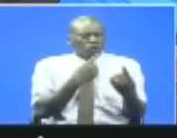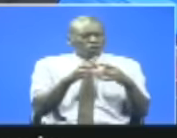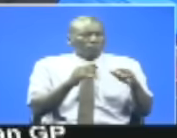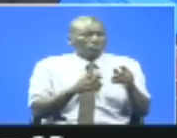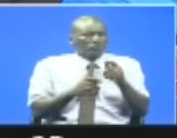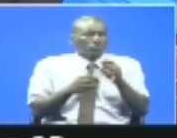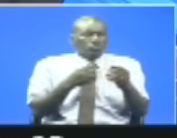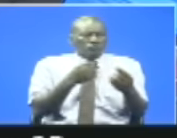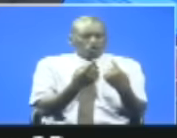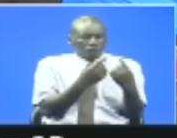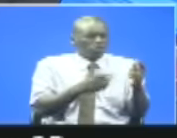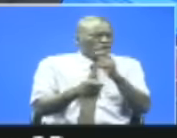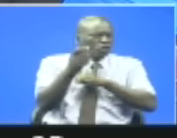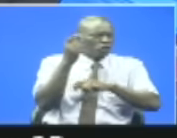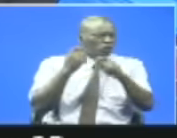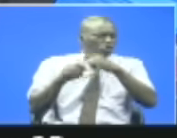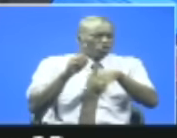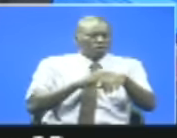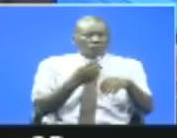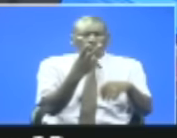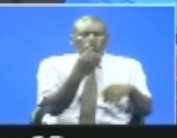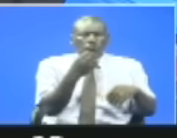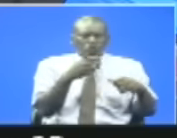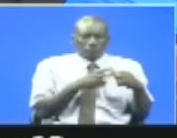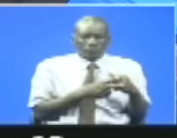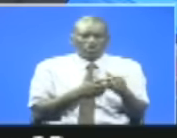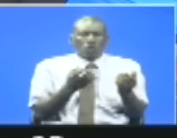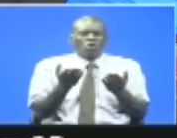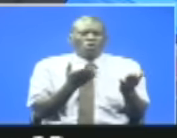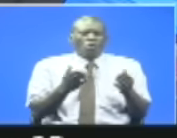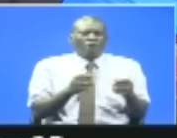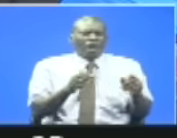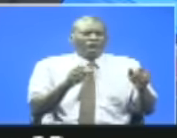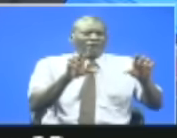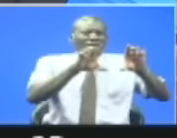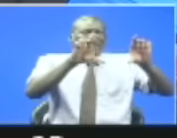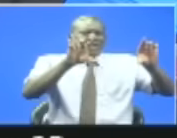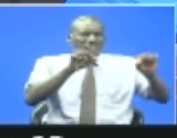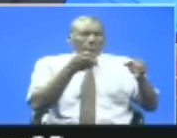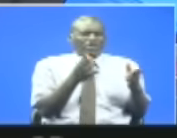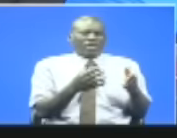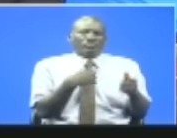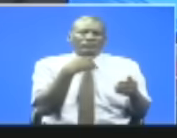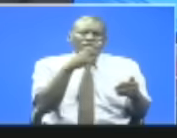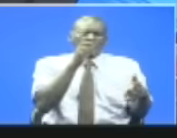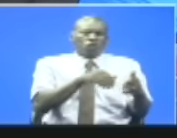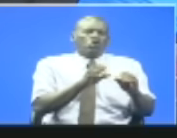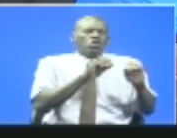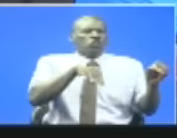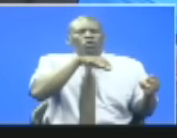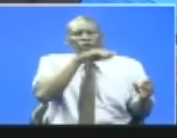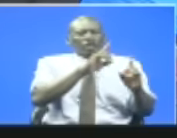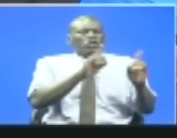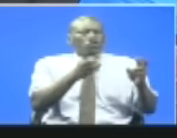moment in 2007 when placards were in the street saying, "No Raila, no peace." I think that's what